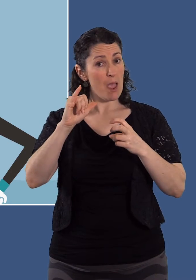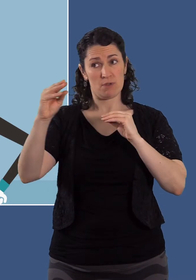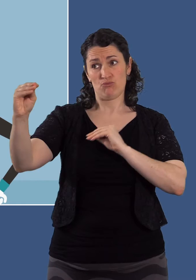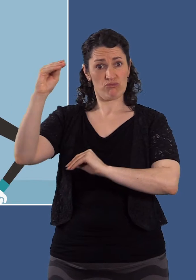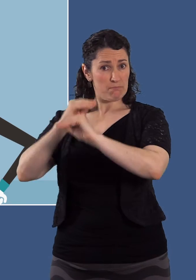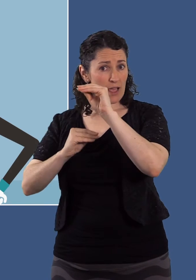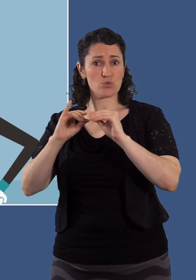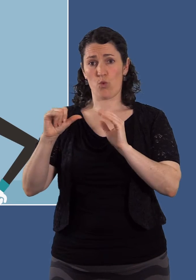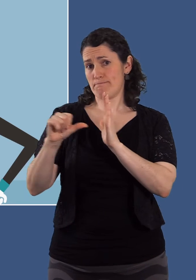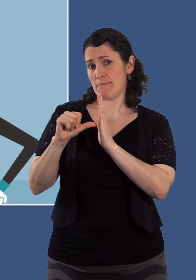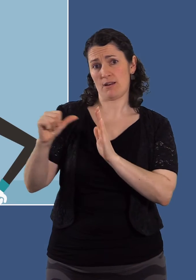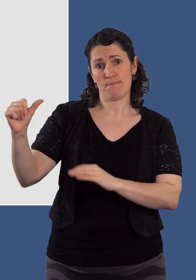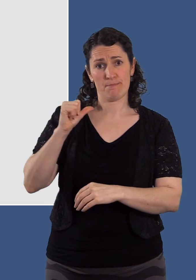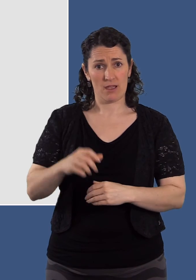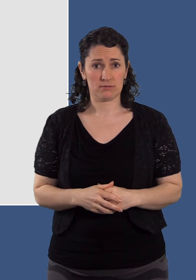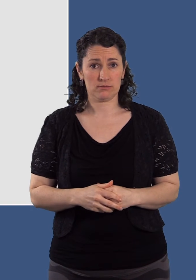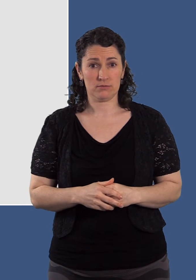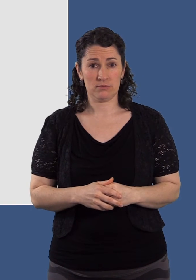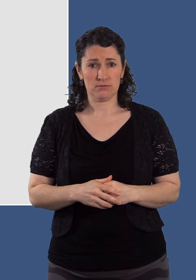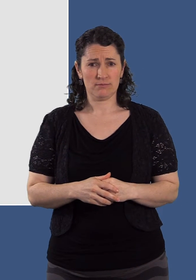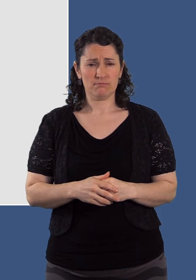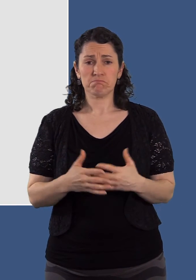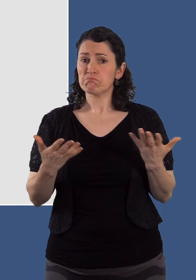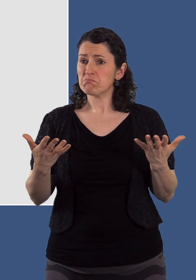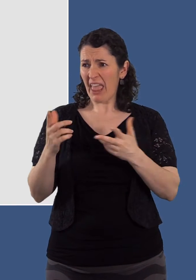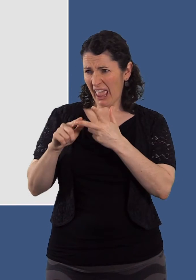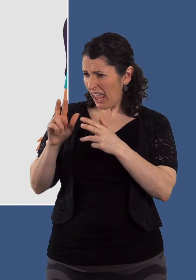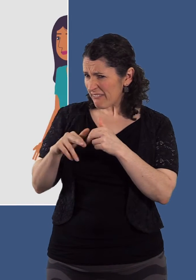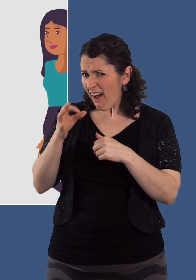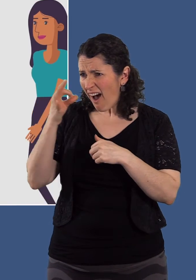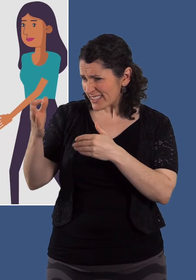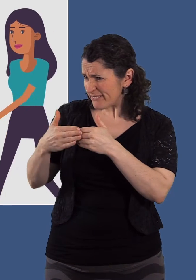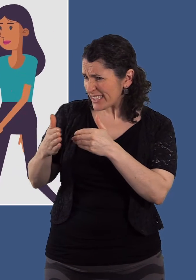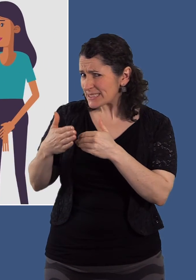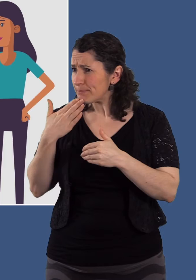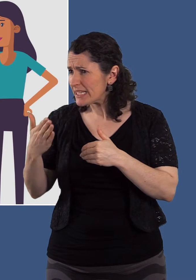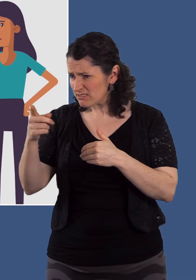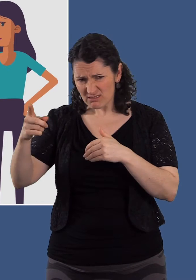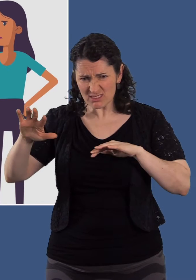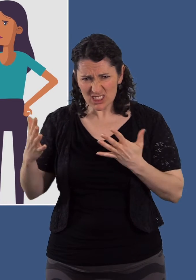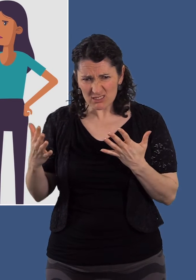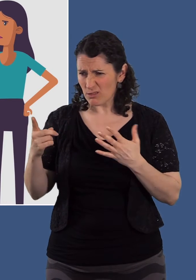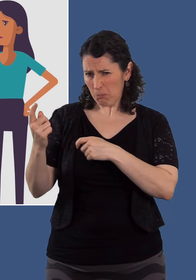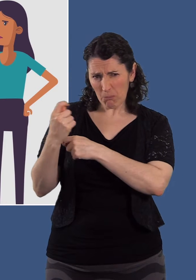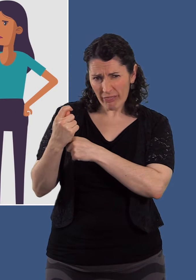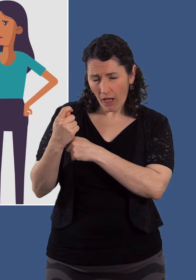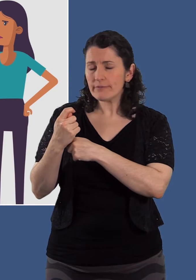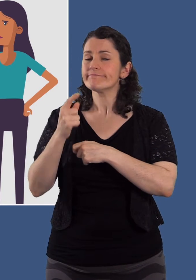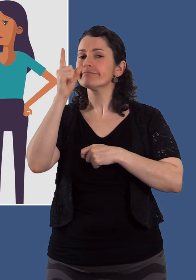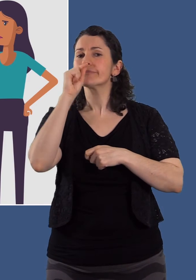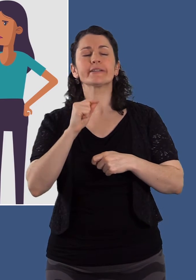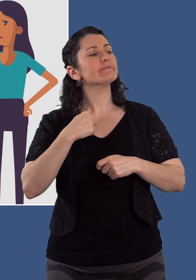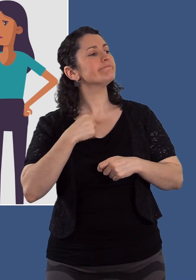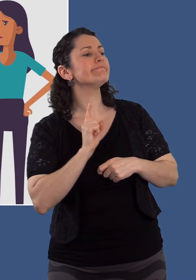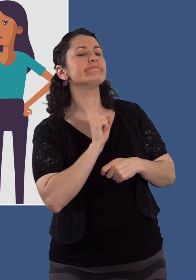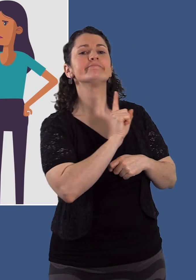replacement or get your money back. If you have a minor problem with a service, you can ask the business to fix the problem for free. If they do